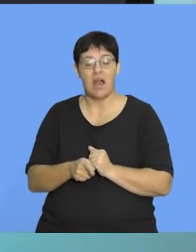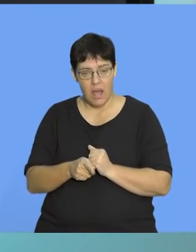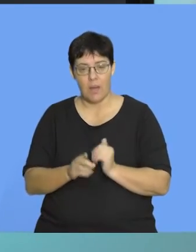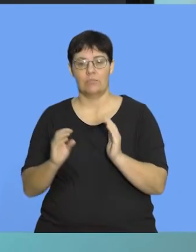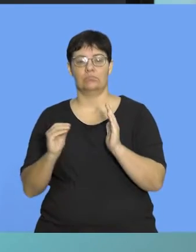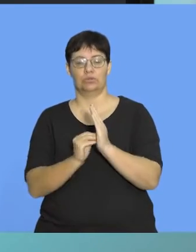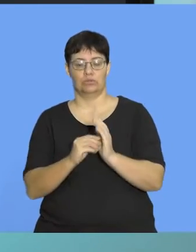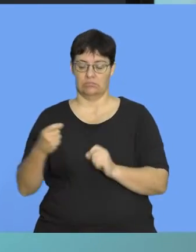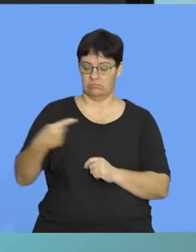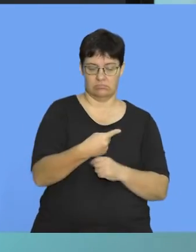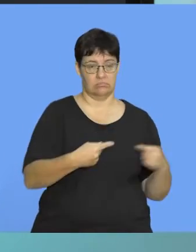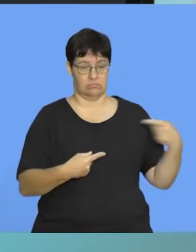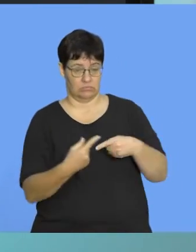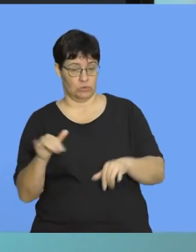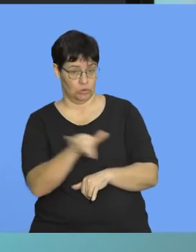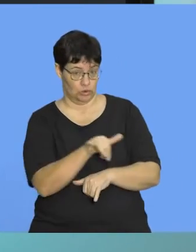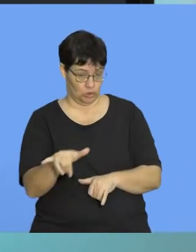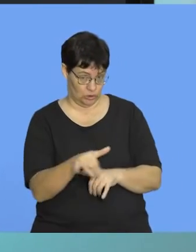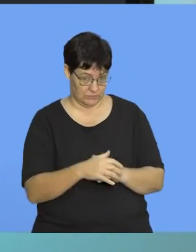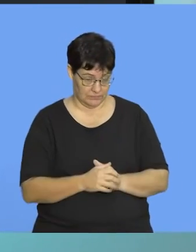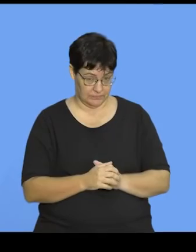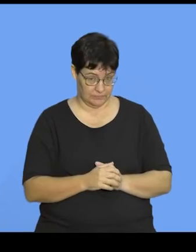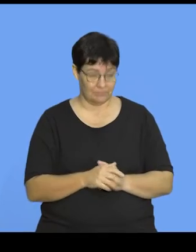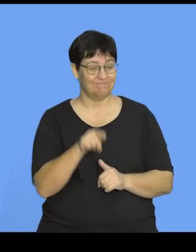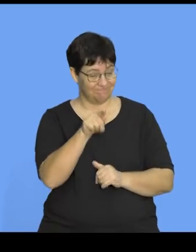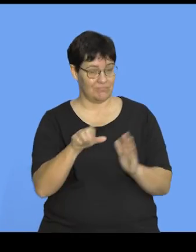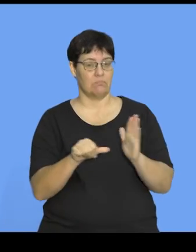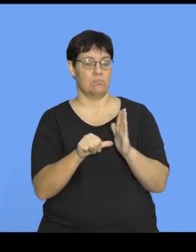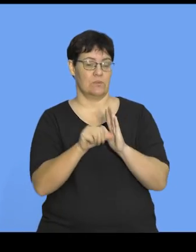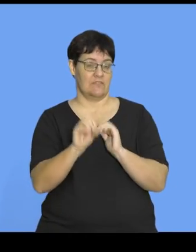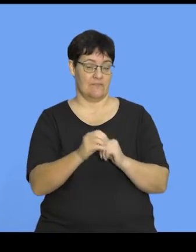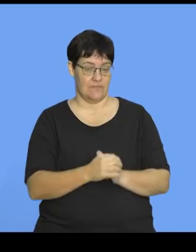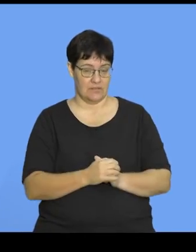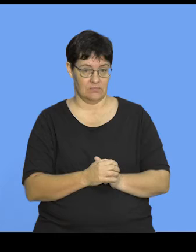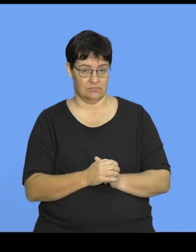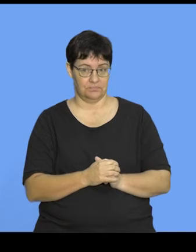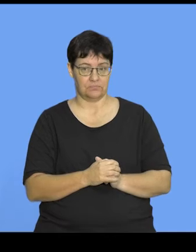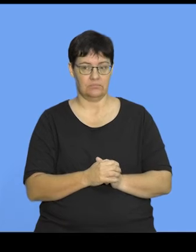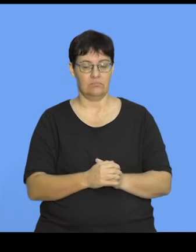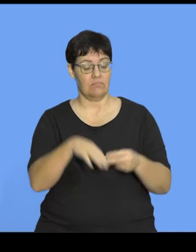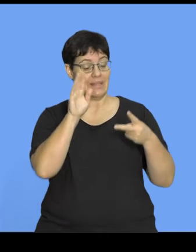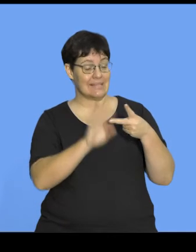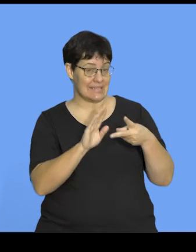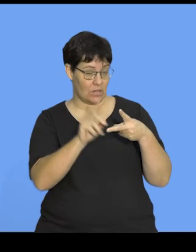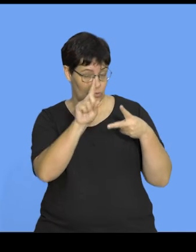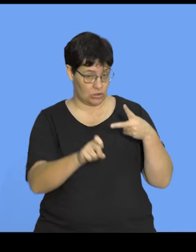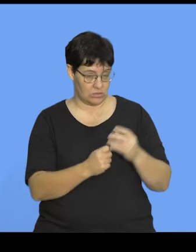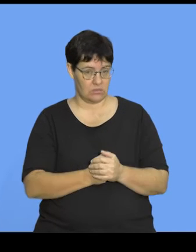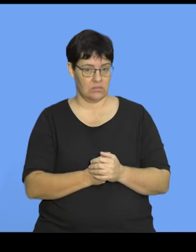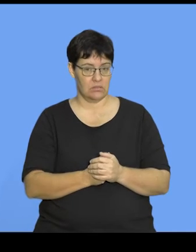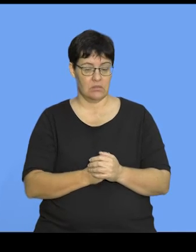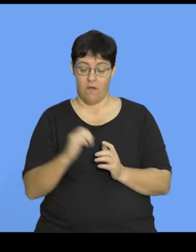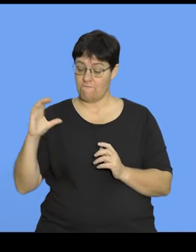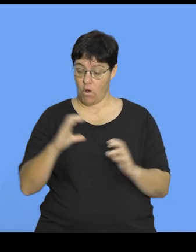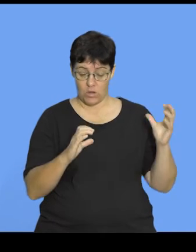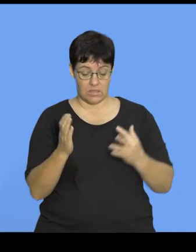put a direction. Very important. Then they give you a second question which says, calculate the force between